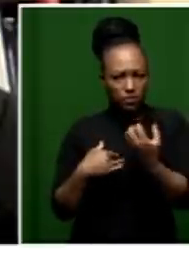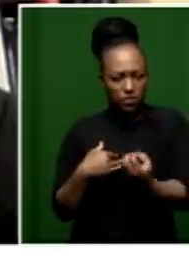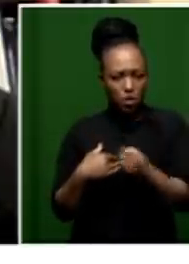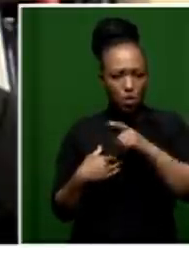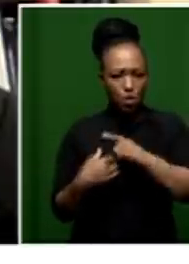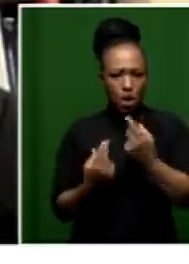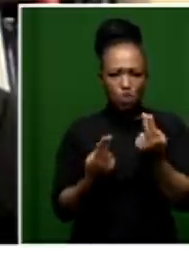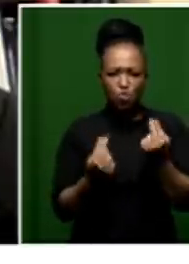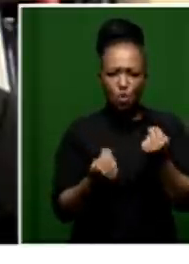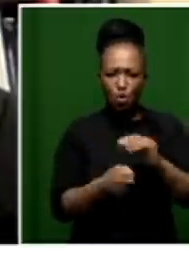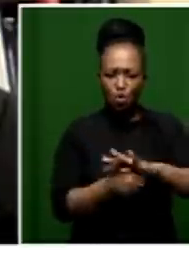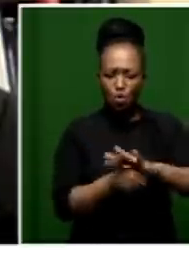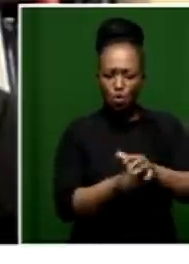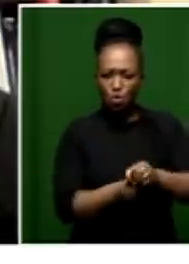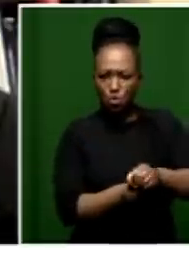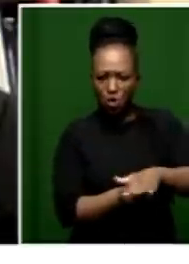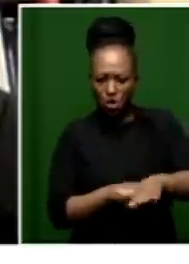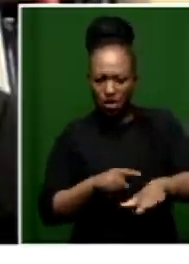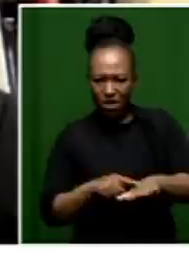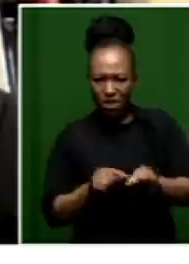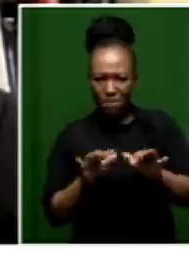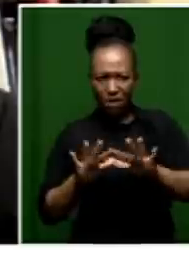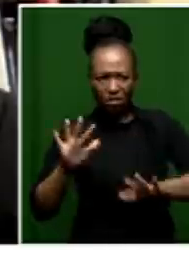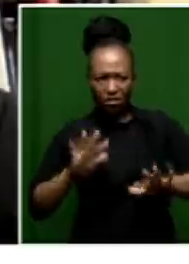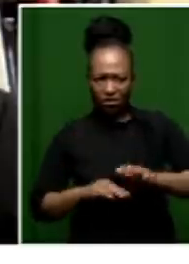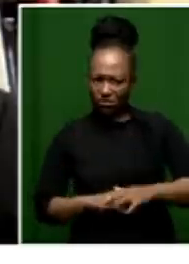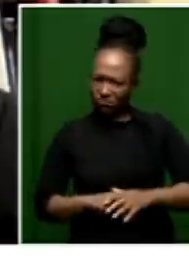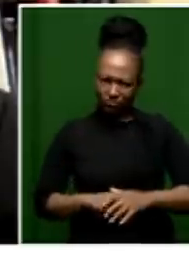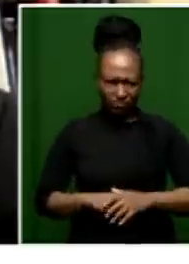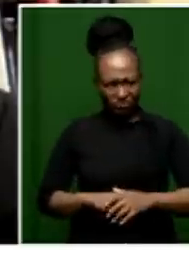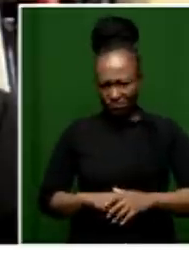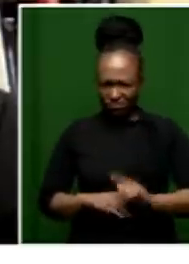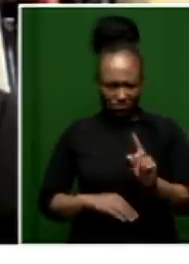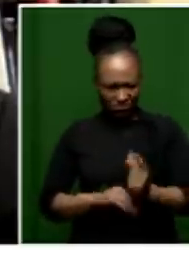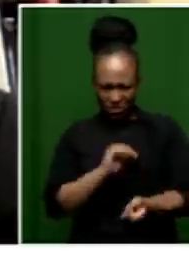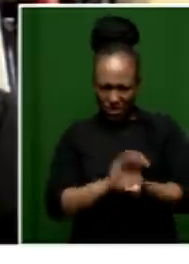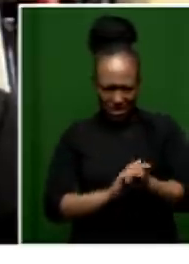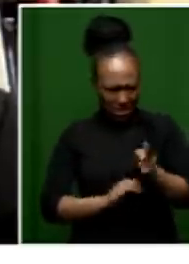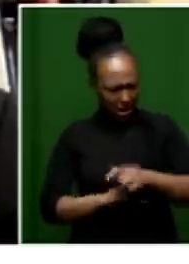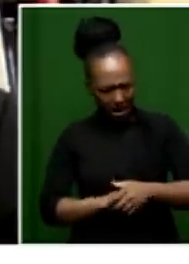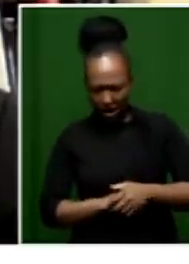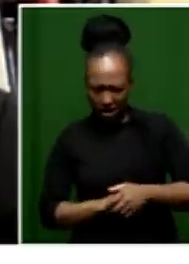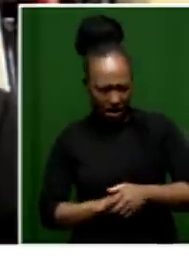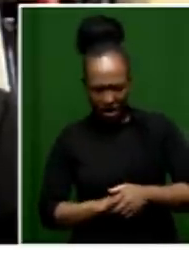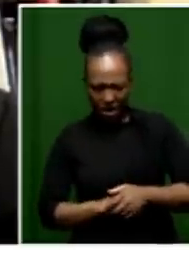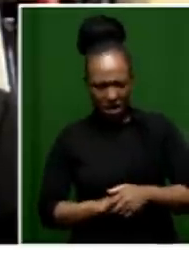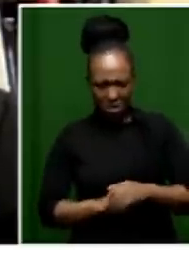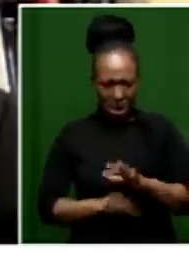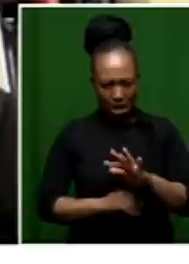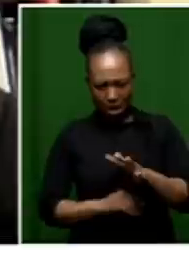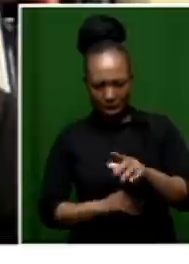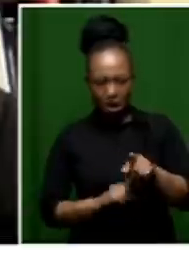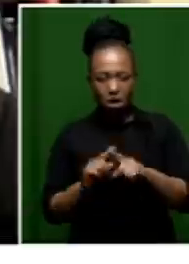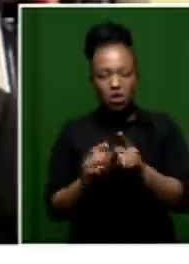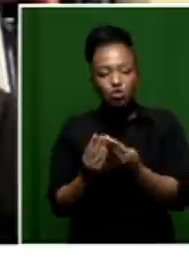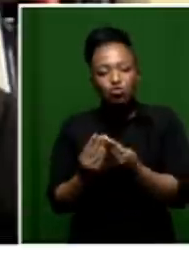about this new variant, there's a lot of skepticism abound around what is happening right now. So how do you address that question